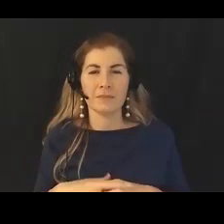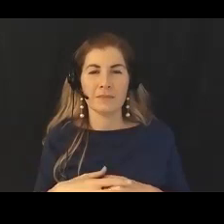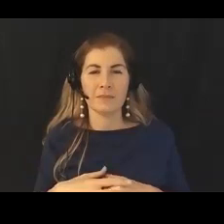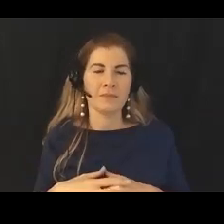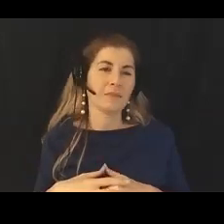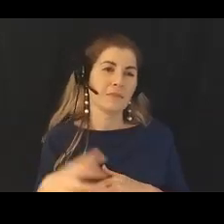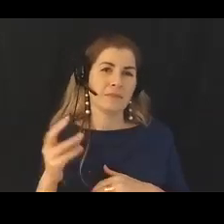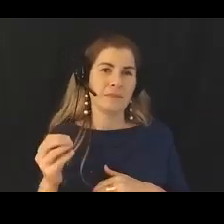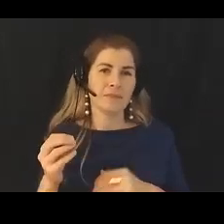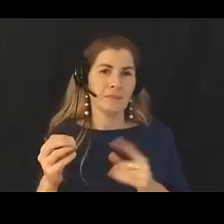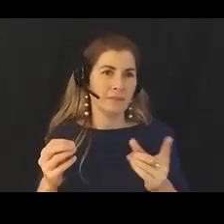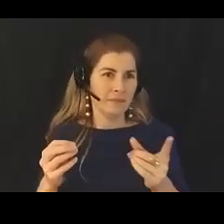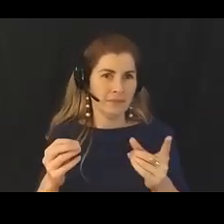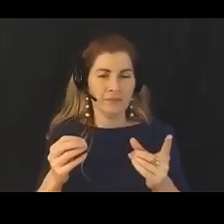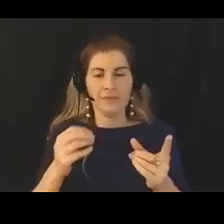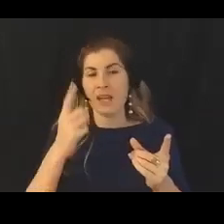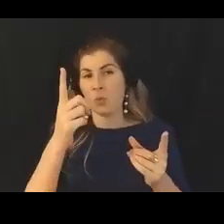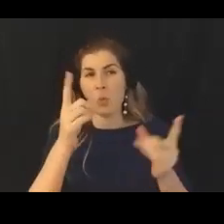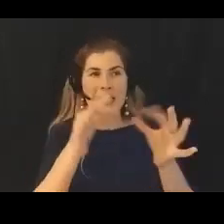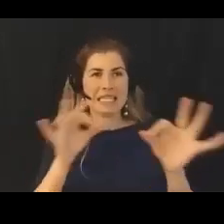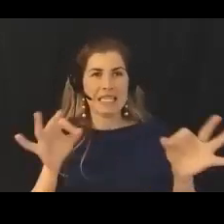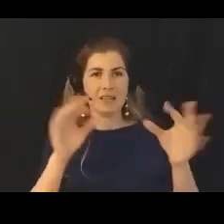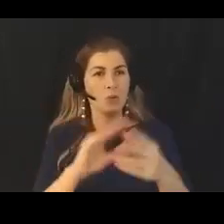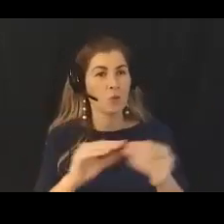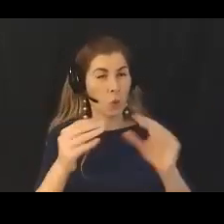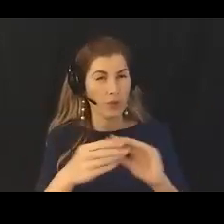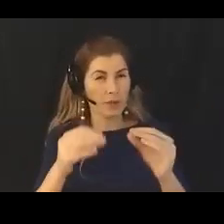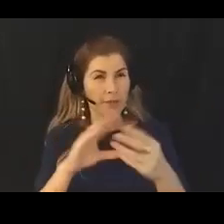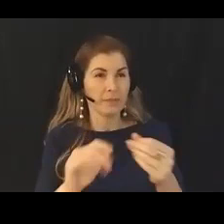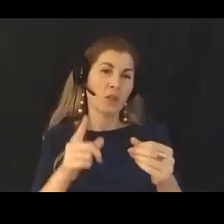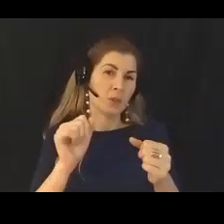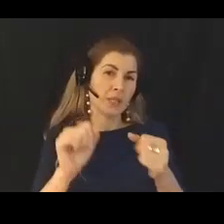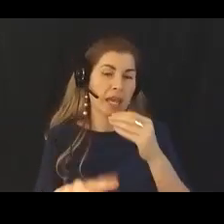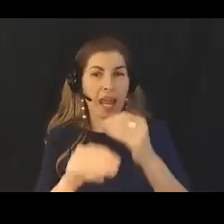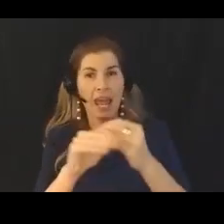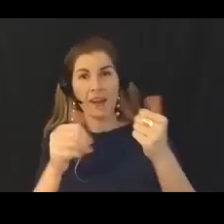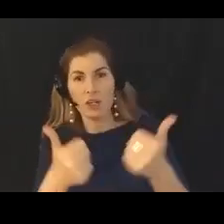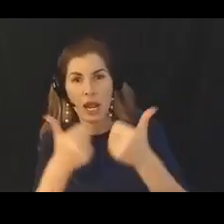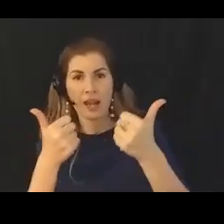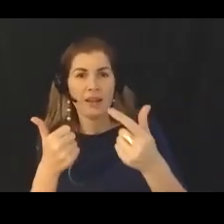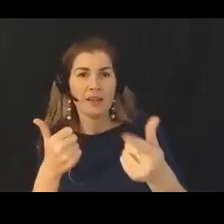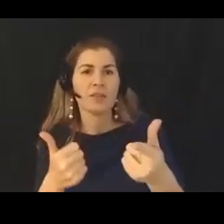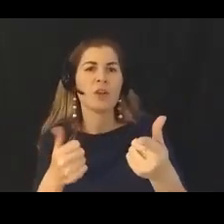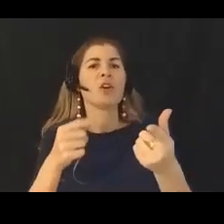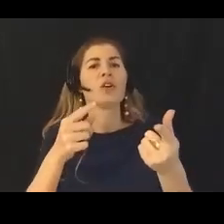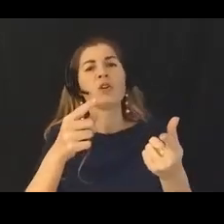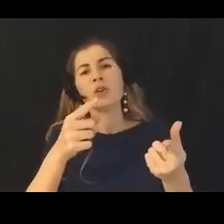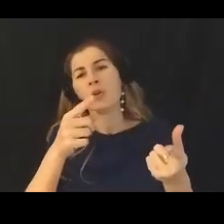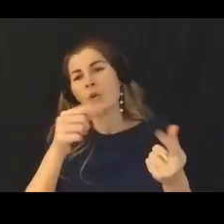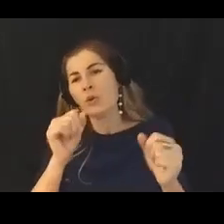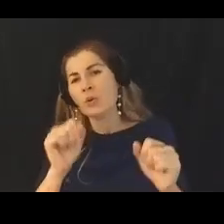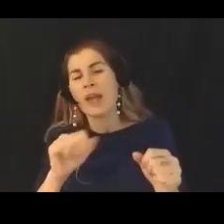then, so we did enter the screen, 1-sentence story. You can add the challenge, like I said, of incorporating a found random